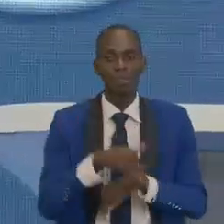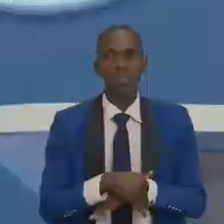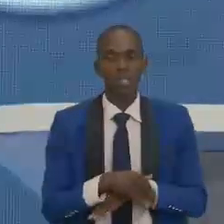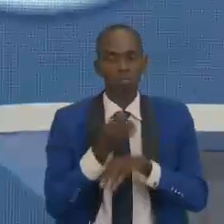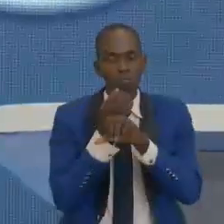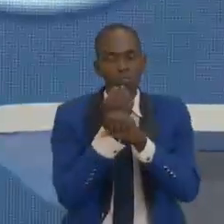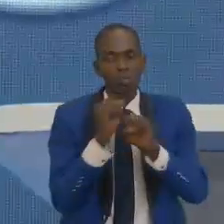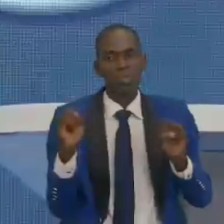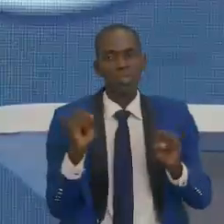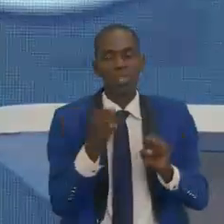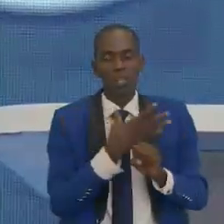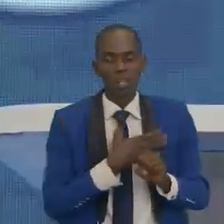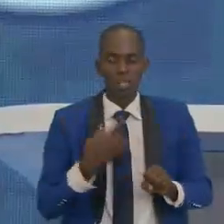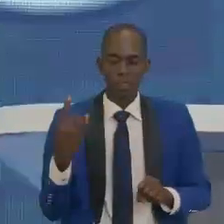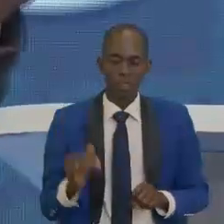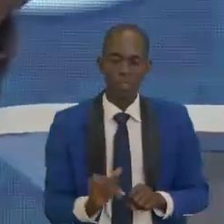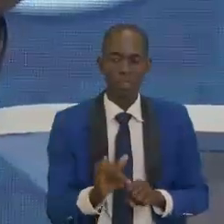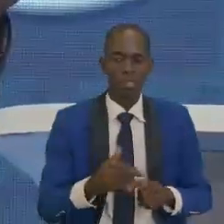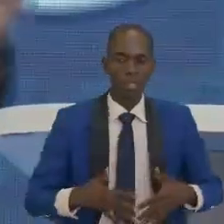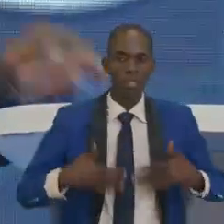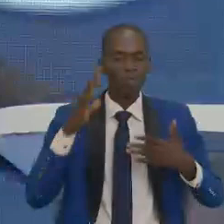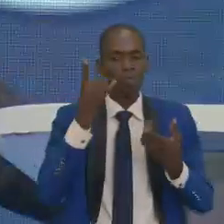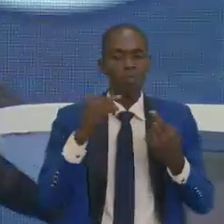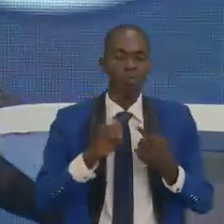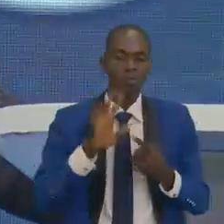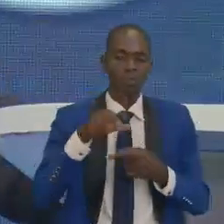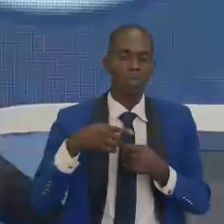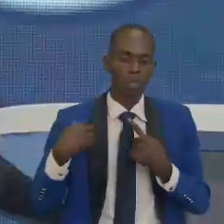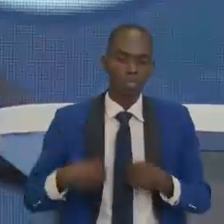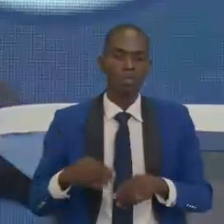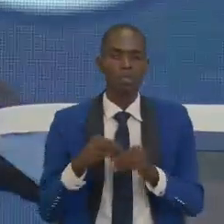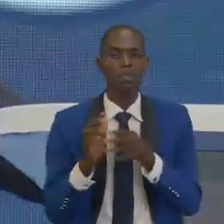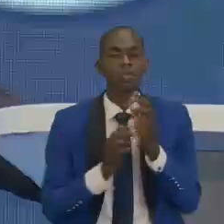salvation and eternal life will come to your heart.